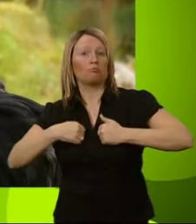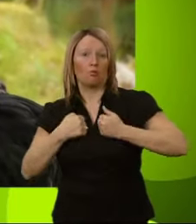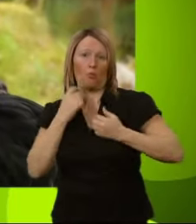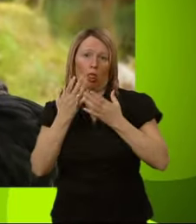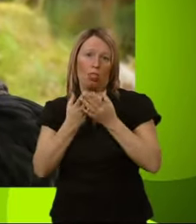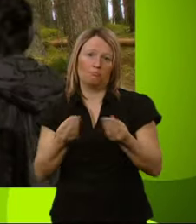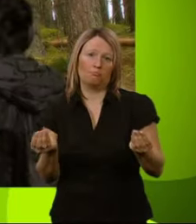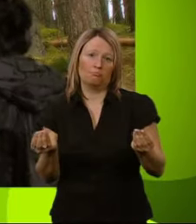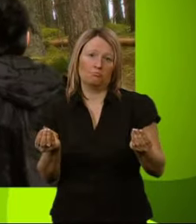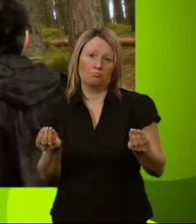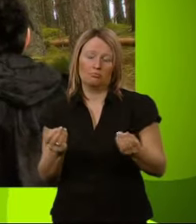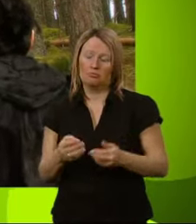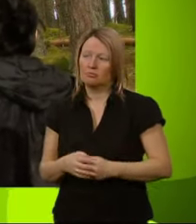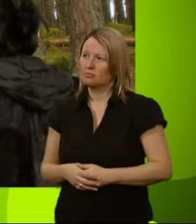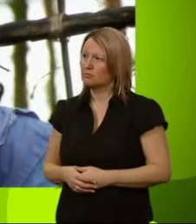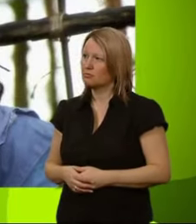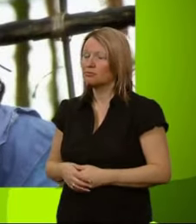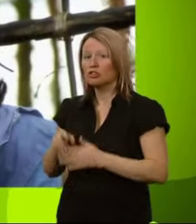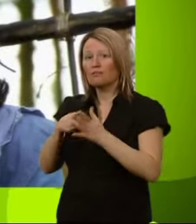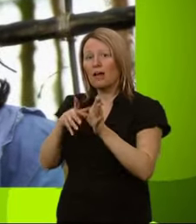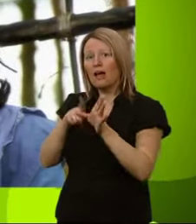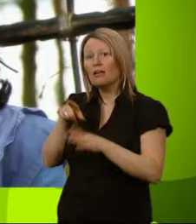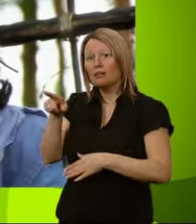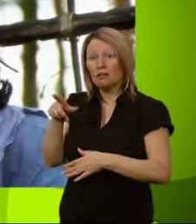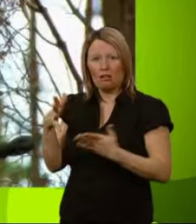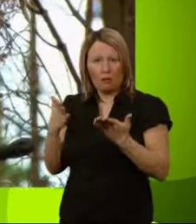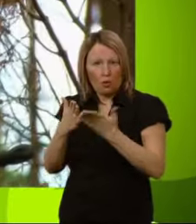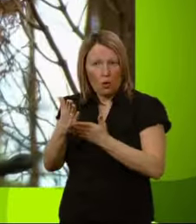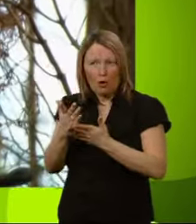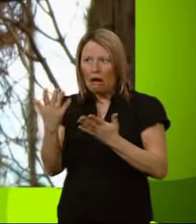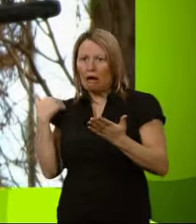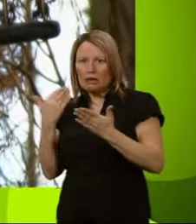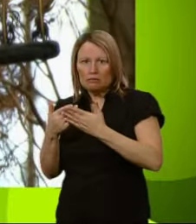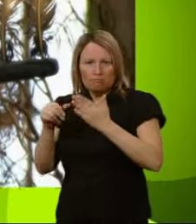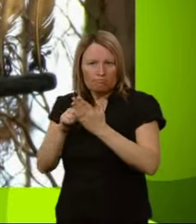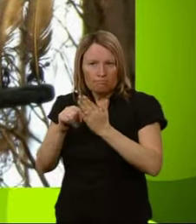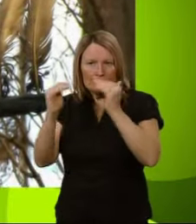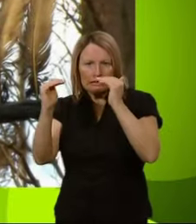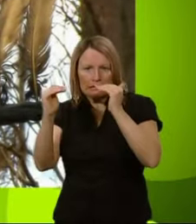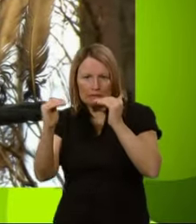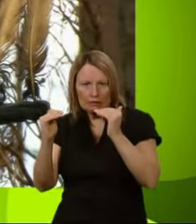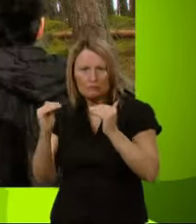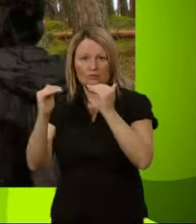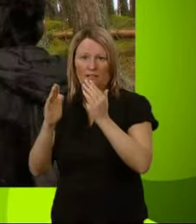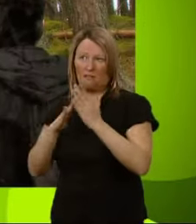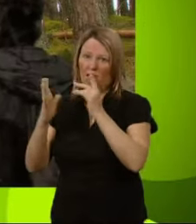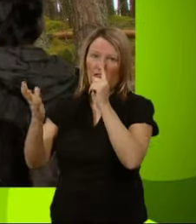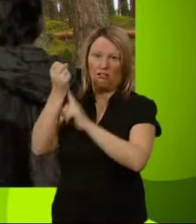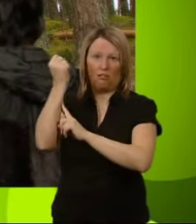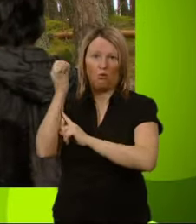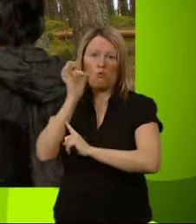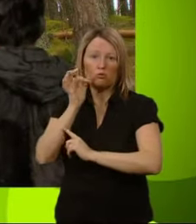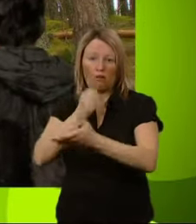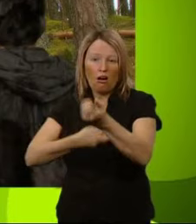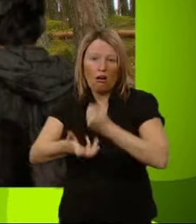will be dashed. Javmi, despite bearing the wave upon your standard, you failed to triumph on the water at